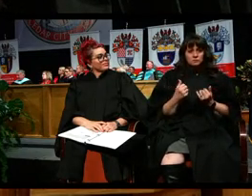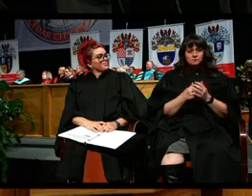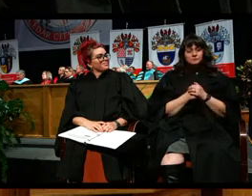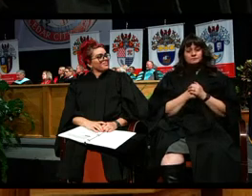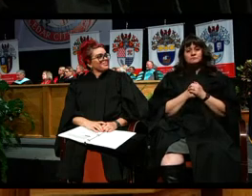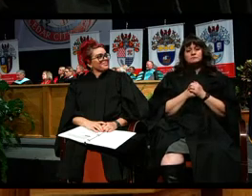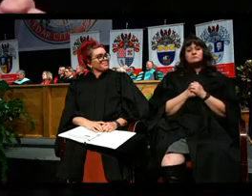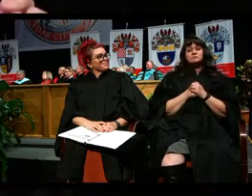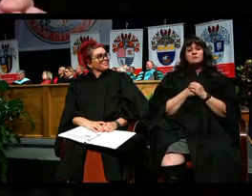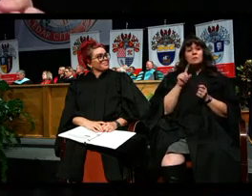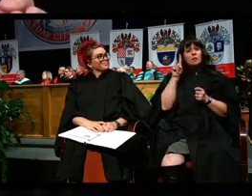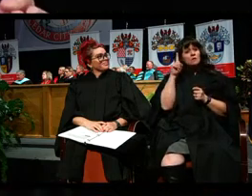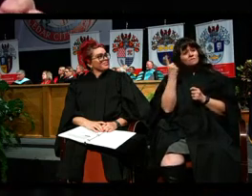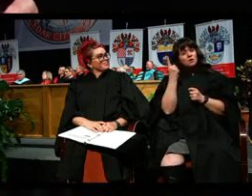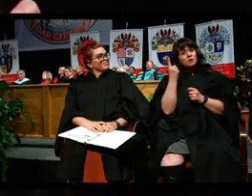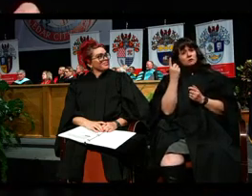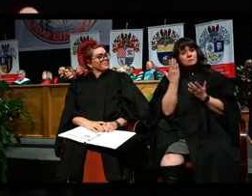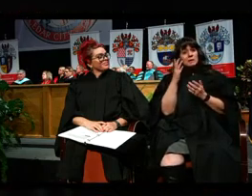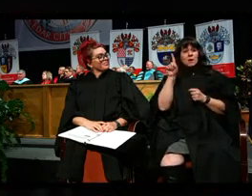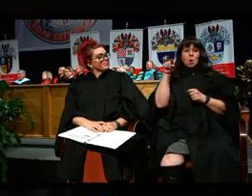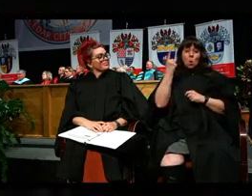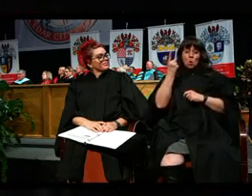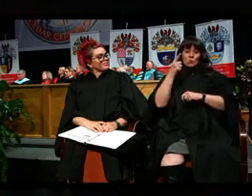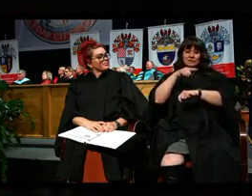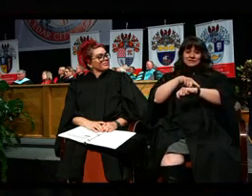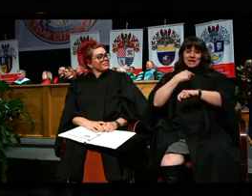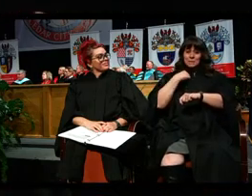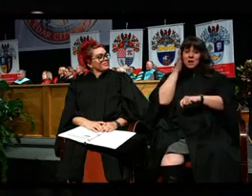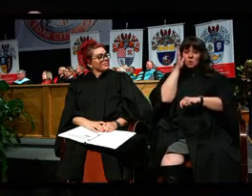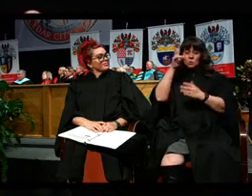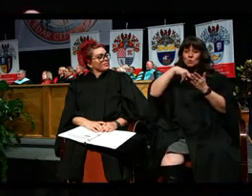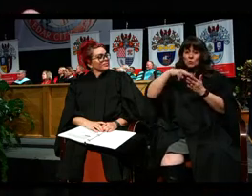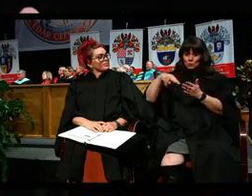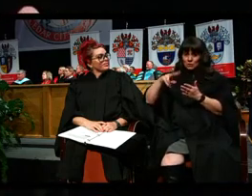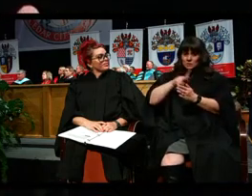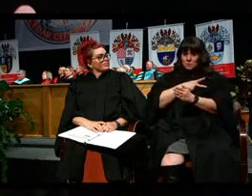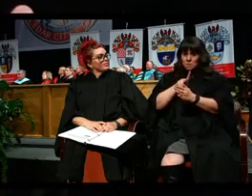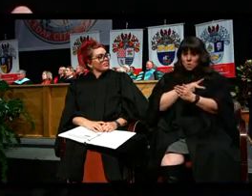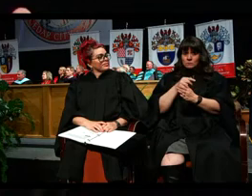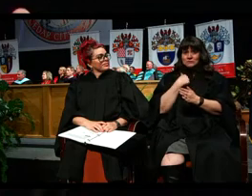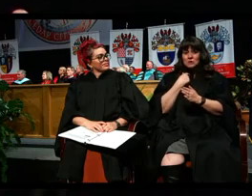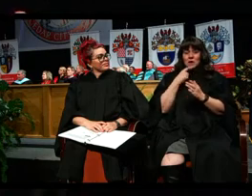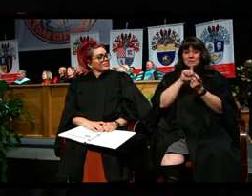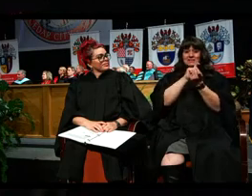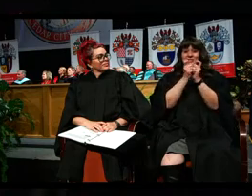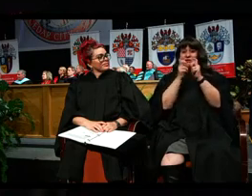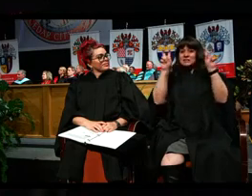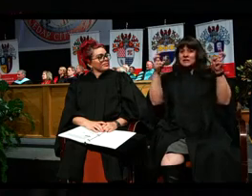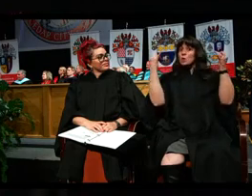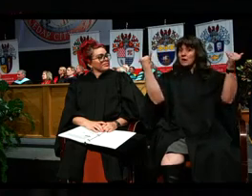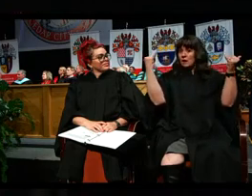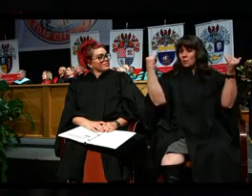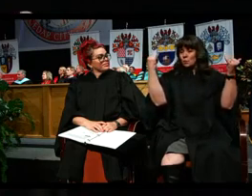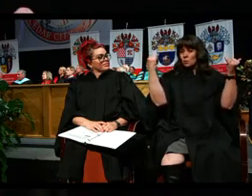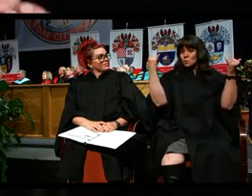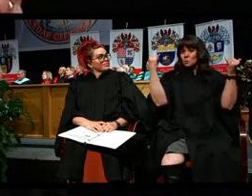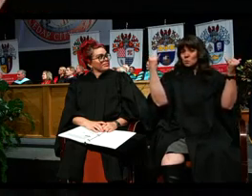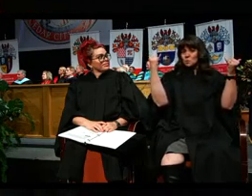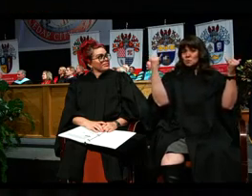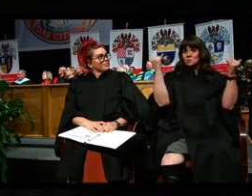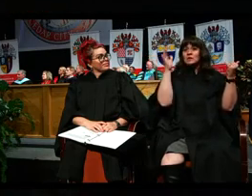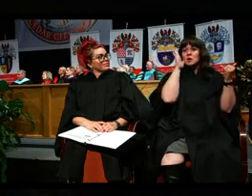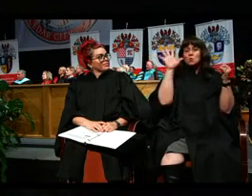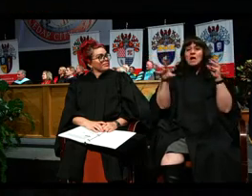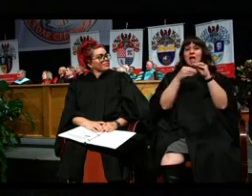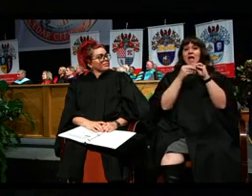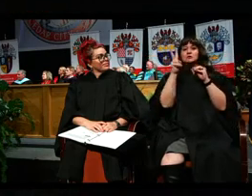This is the first and probably the only time I will ever read this poem. So I'm going to change the title of it right now and add two